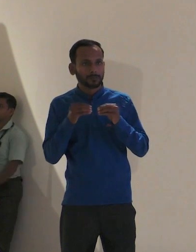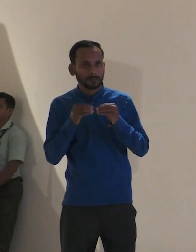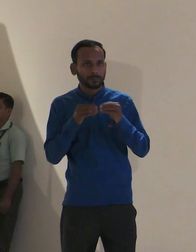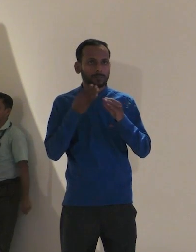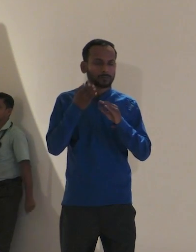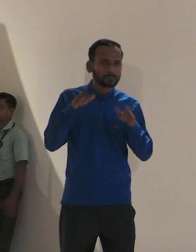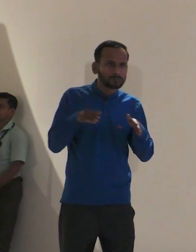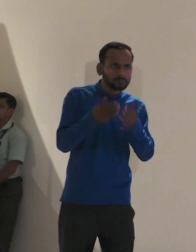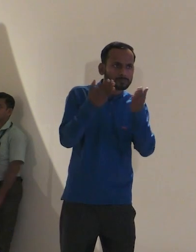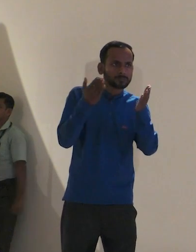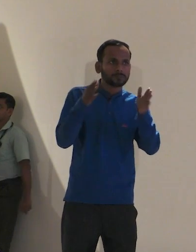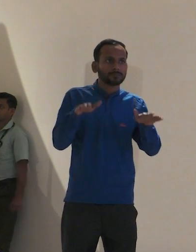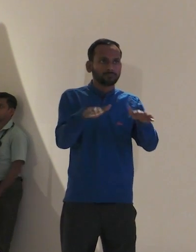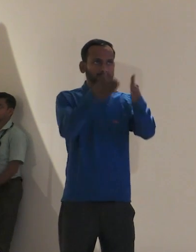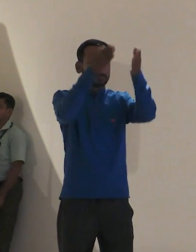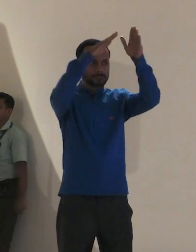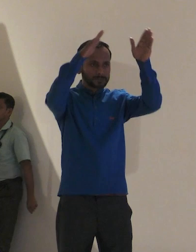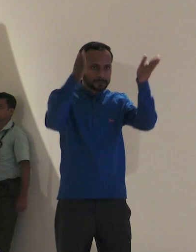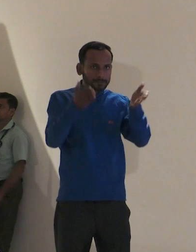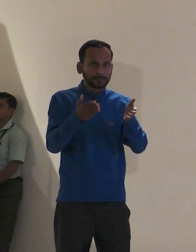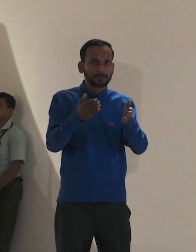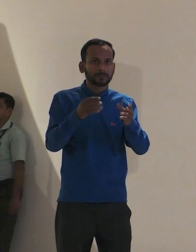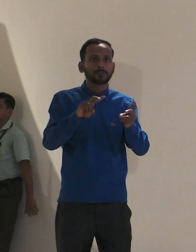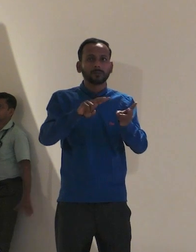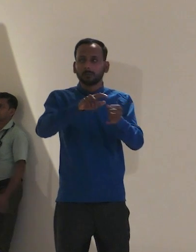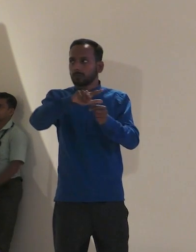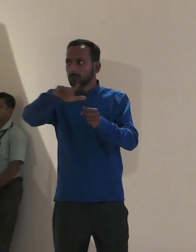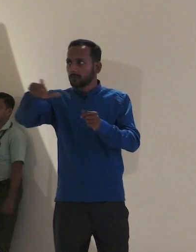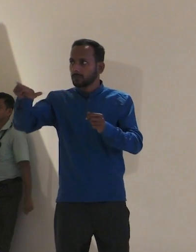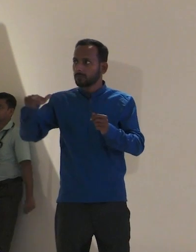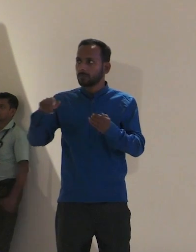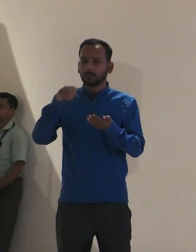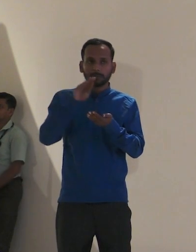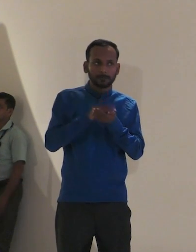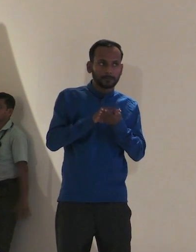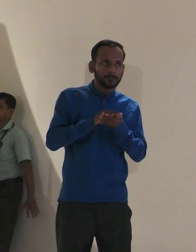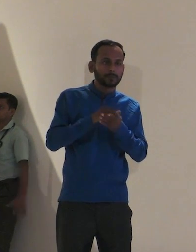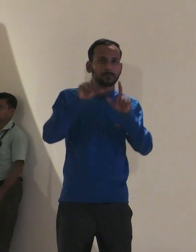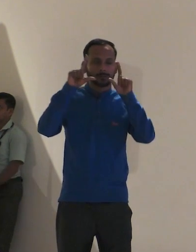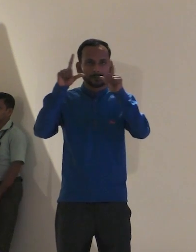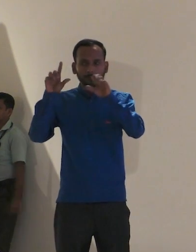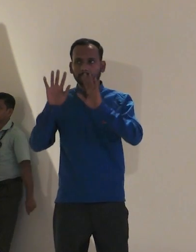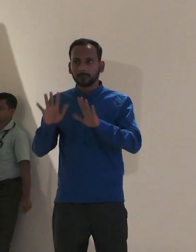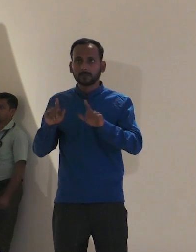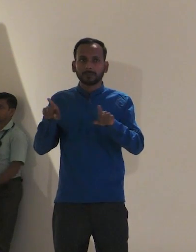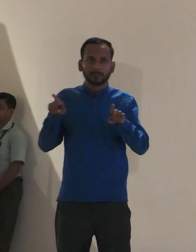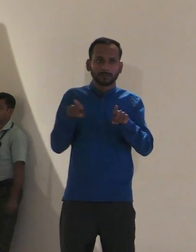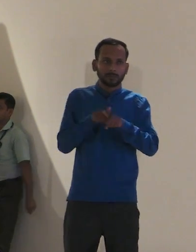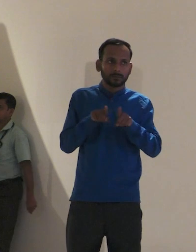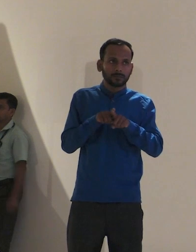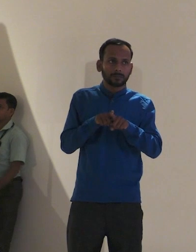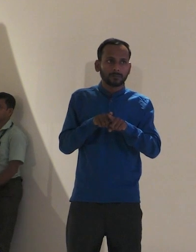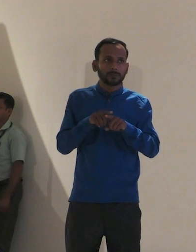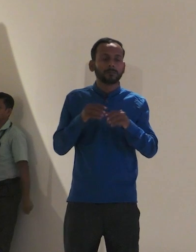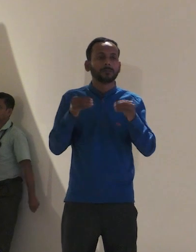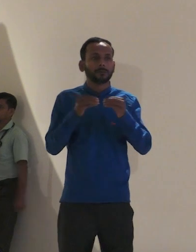right now has a Coronation Park where all these statues are taken, dumped, and then, of course, refurbished and put over there. Similarly, in Hanuman Circle in Bombay,